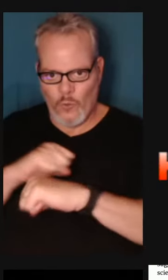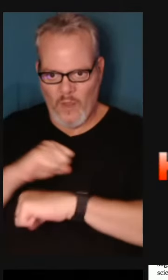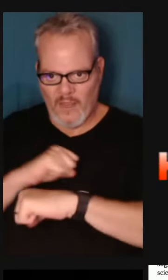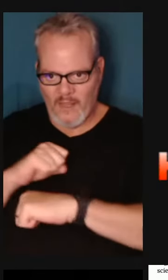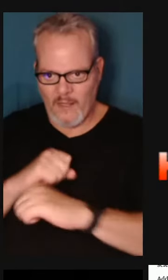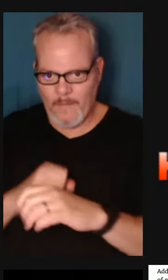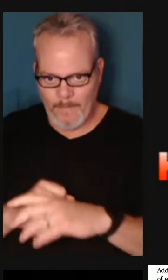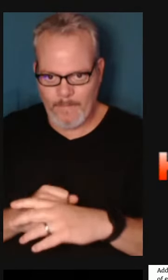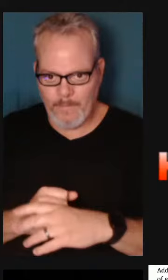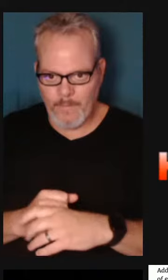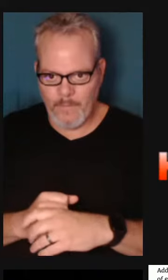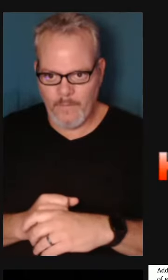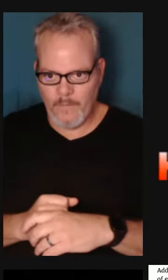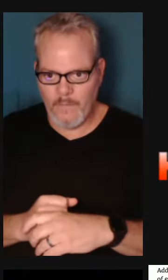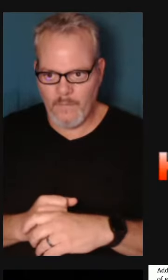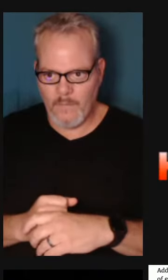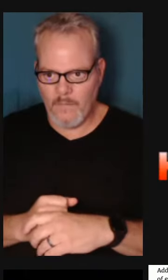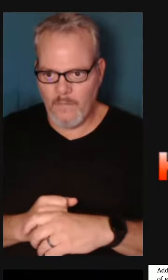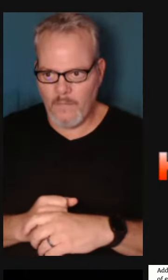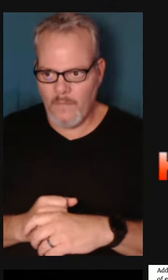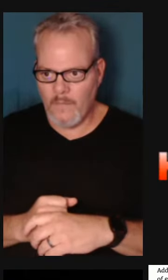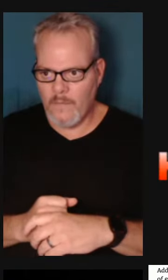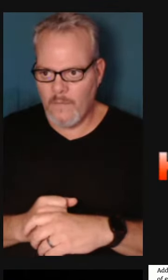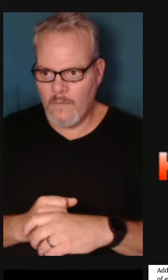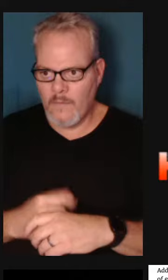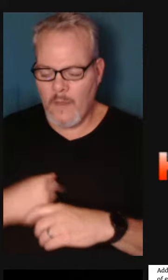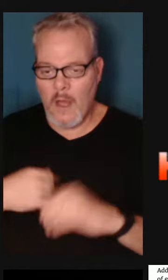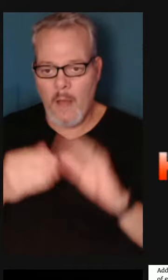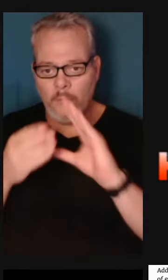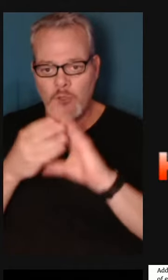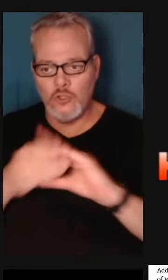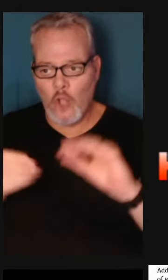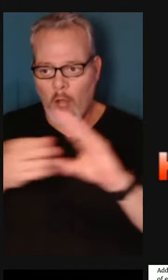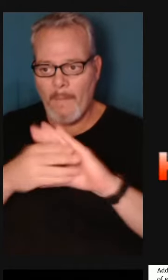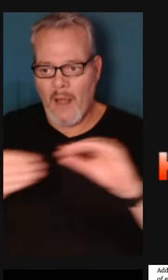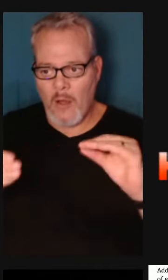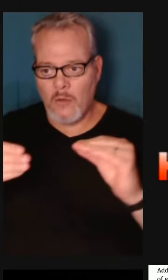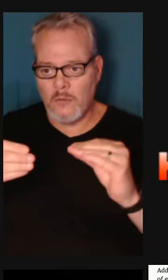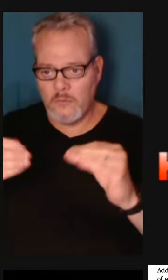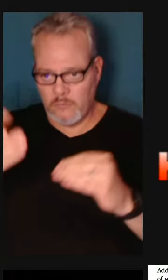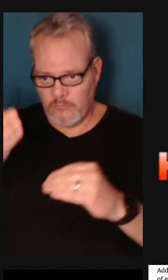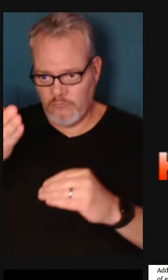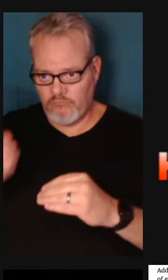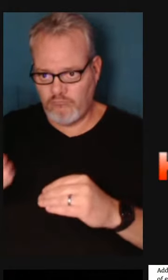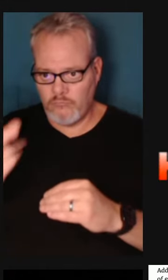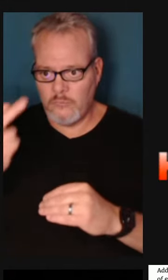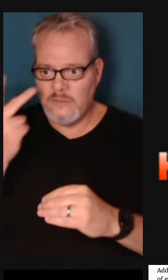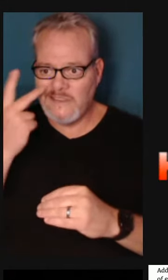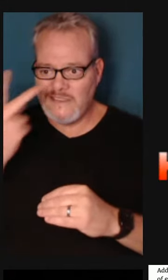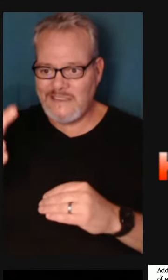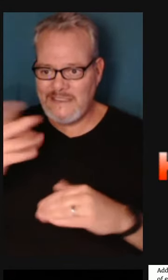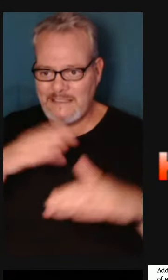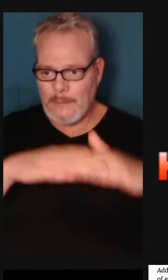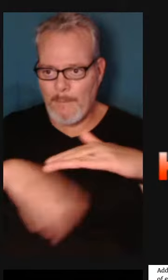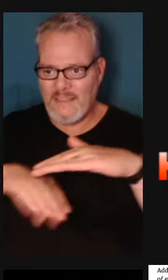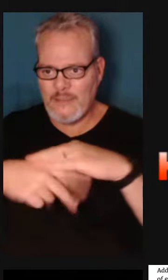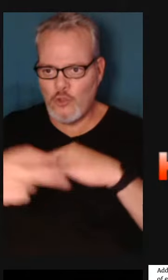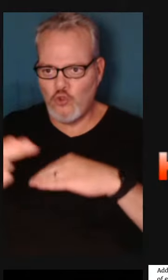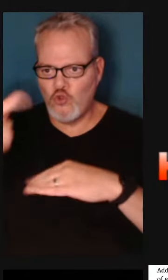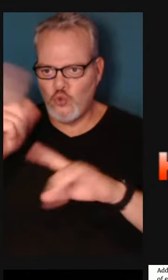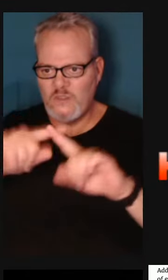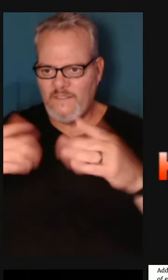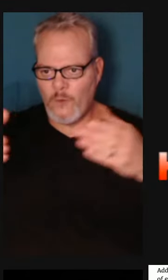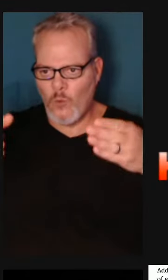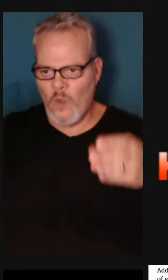Right. So I'm gonna talk about what's written in here, like through the graphs, right? But there's basically two different ways of looking at this, and